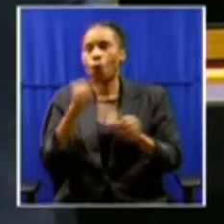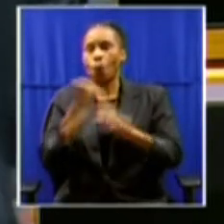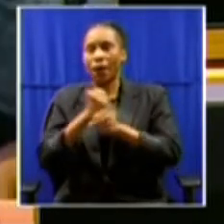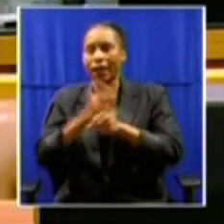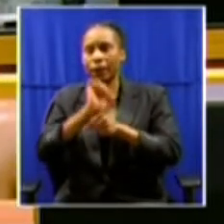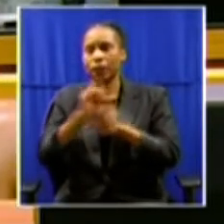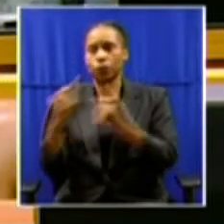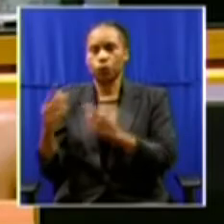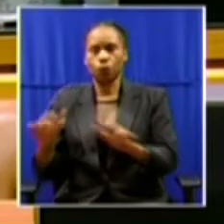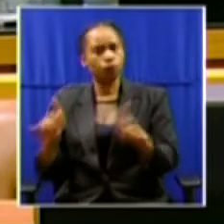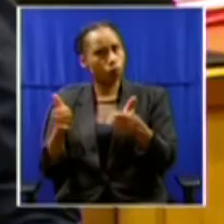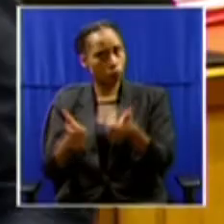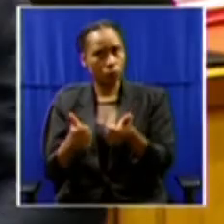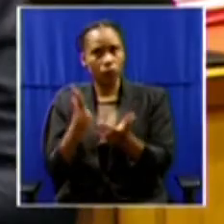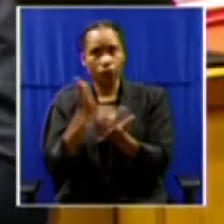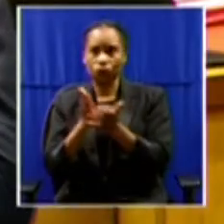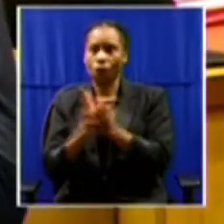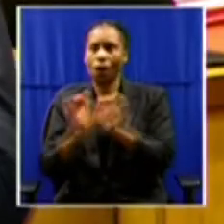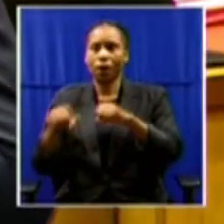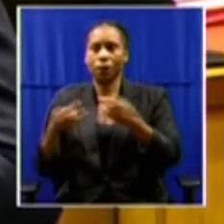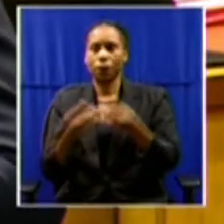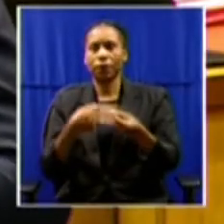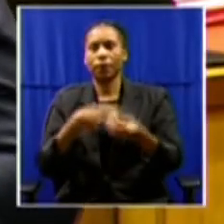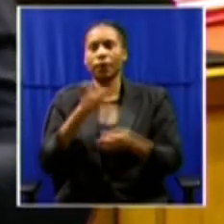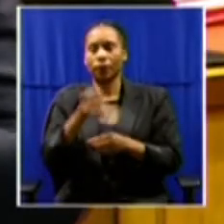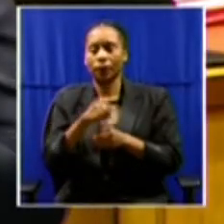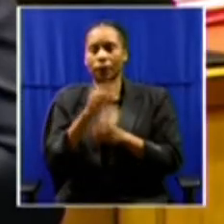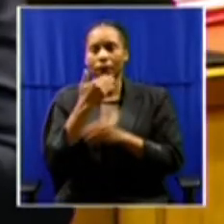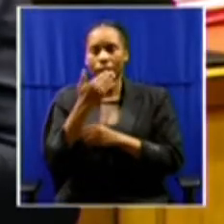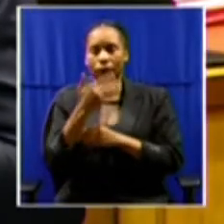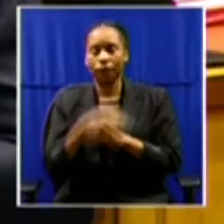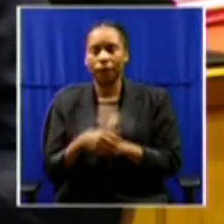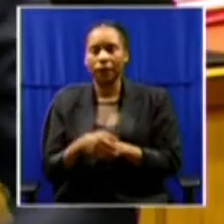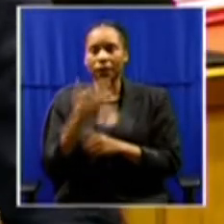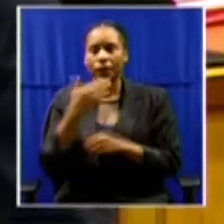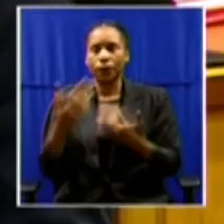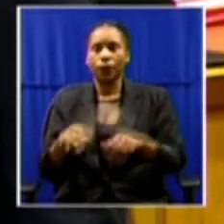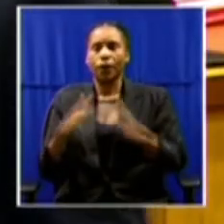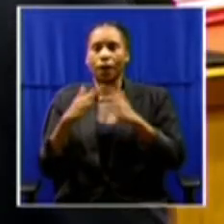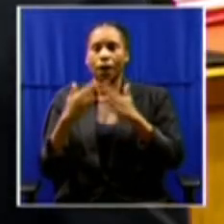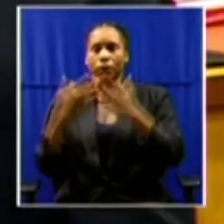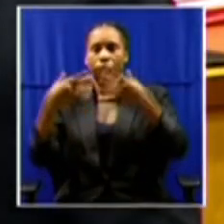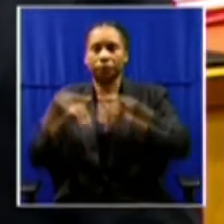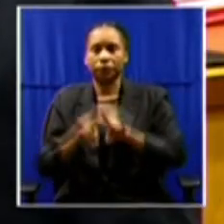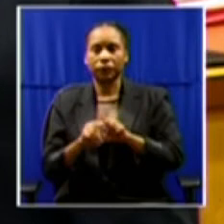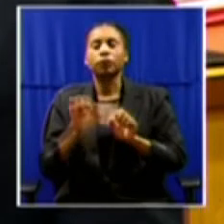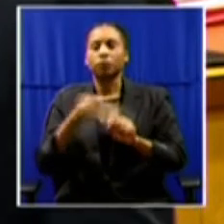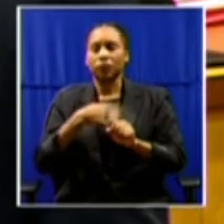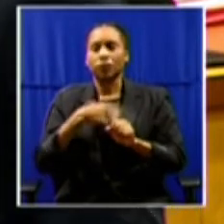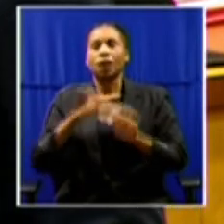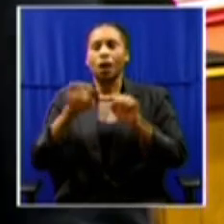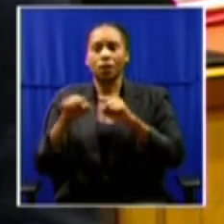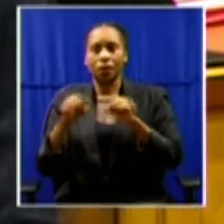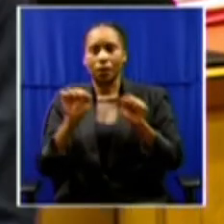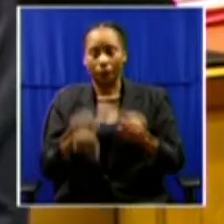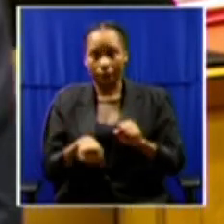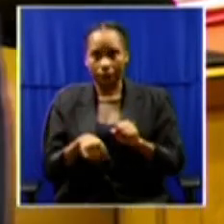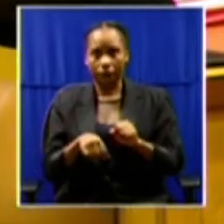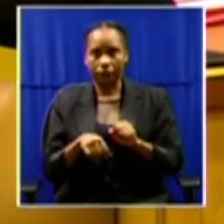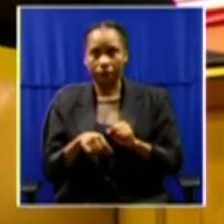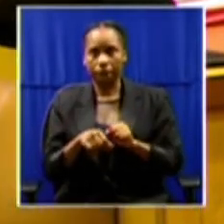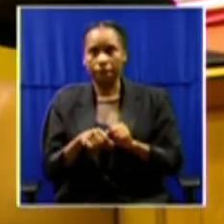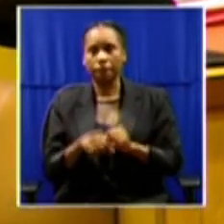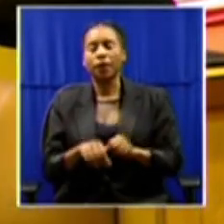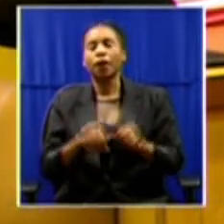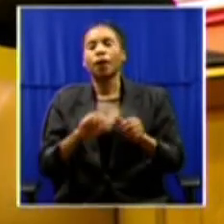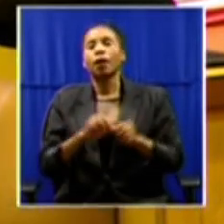you. The Honourable Minister. Thank you, House Chair. Indeed, I do agree that those that owe the